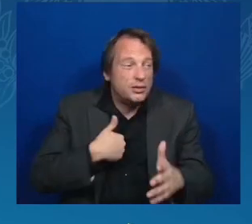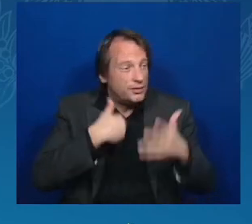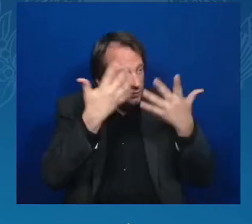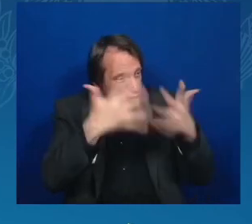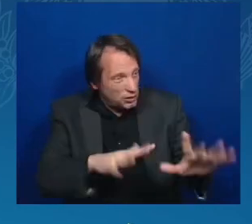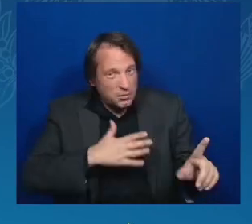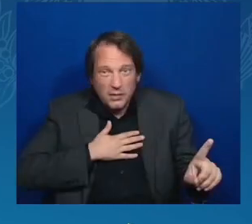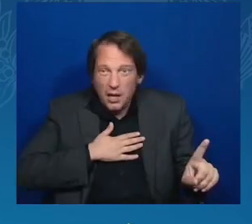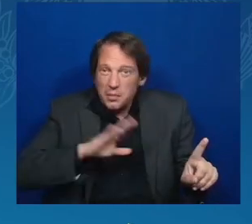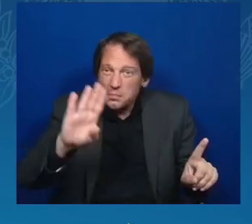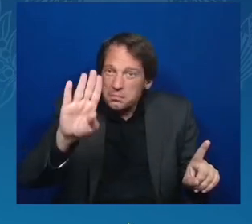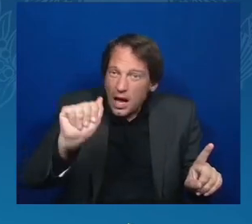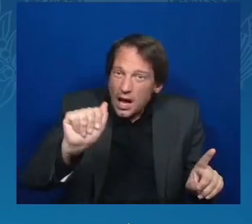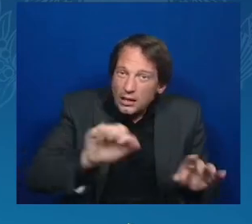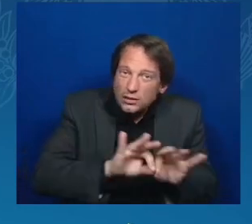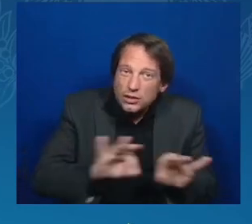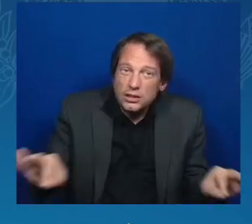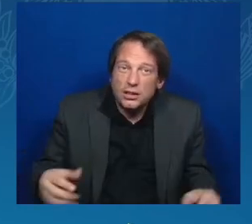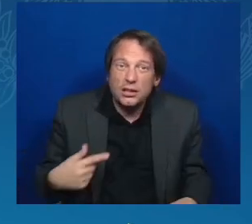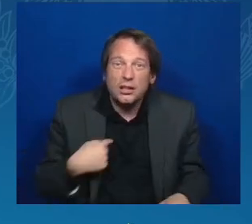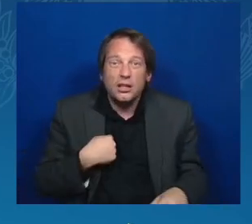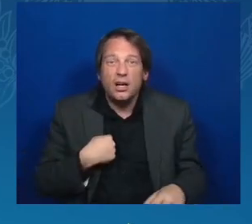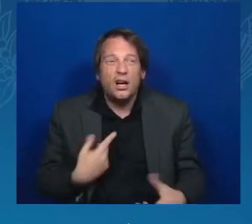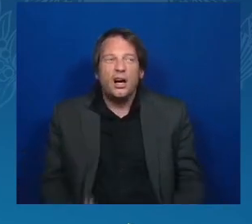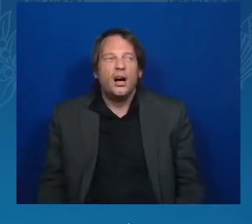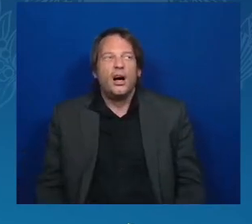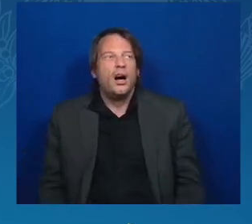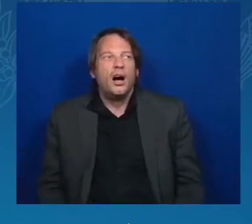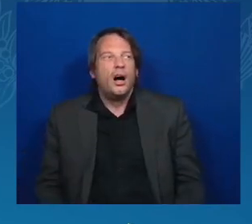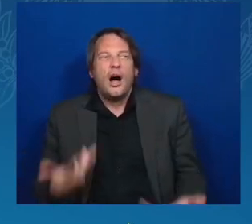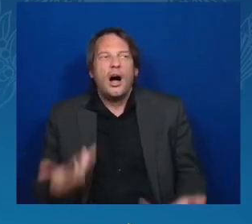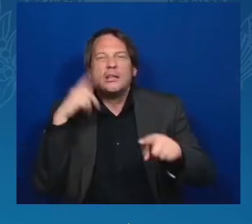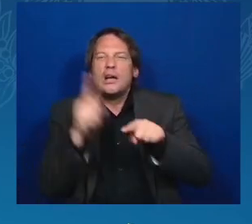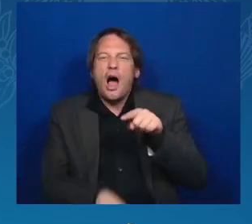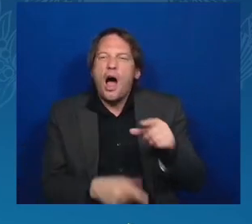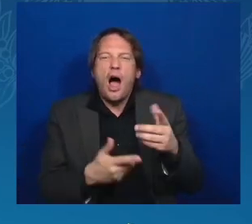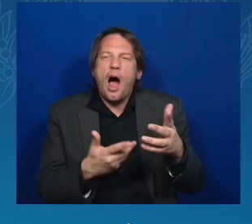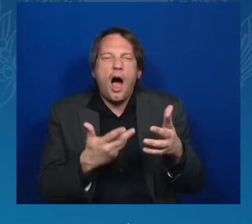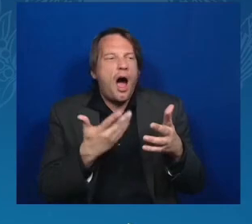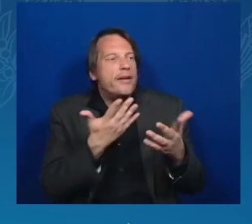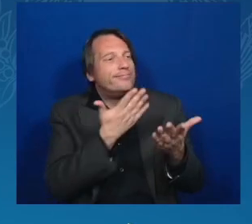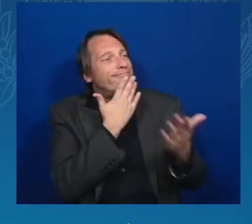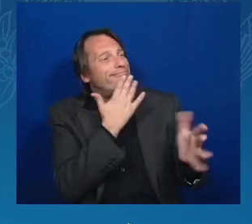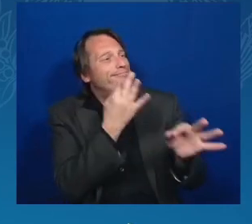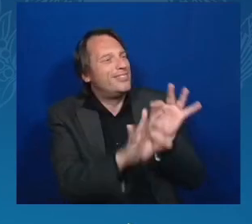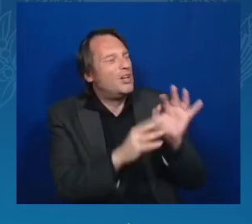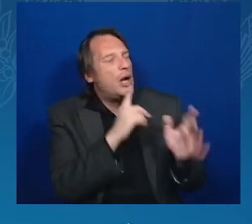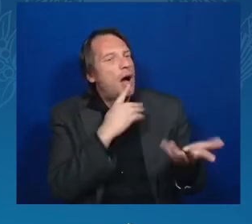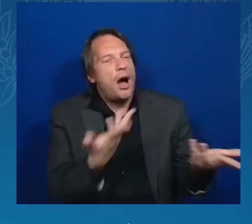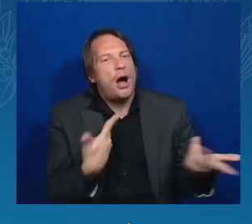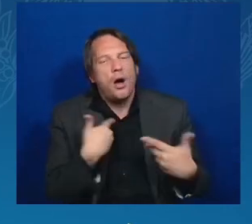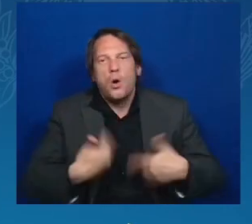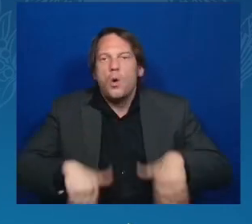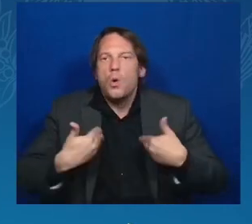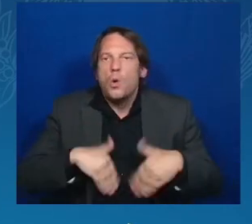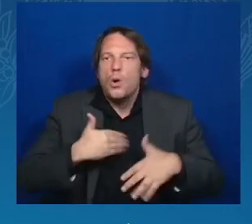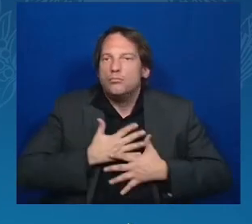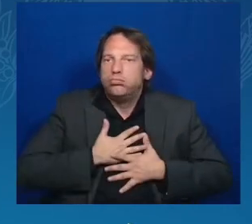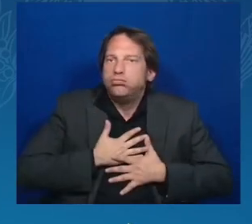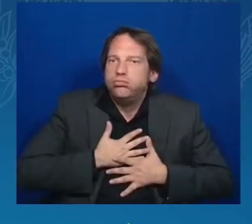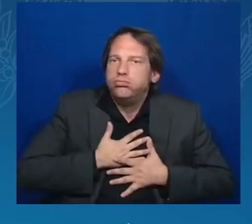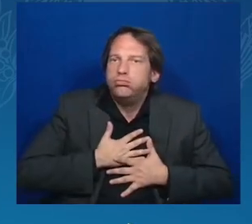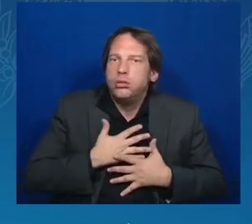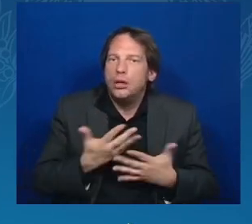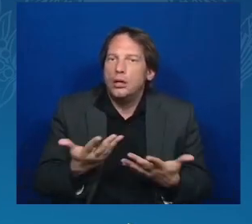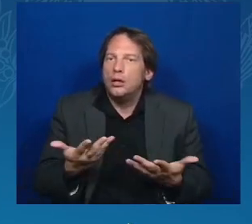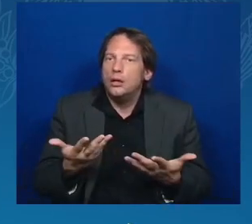can't thank you enough, and I'm sure that everyone here on this panel shares that exact same feeling. So thank you, and thank you for being here with us today